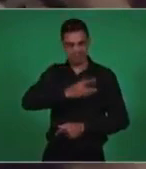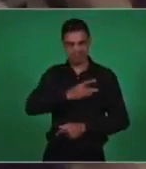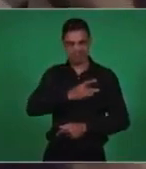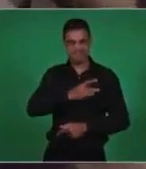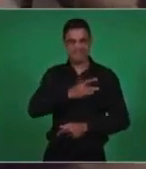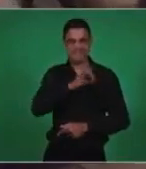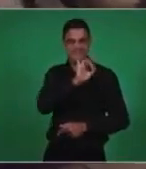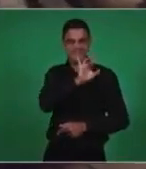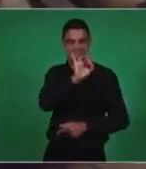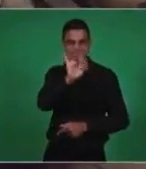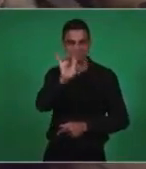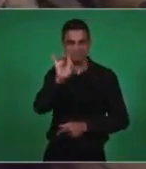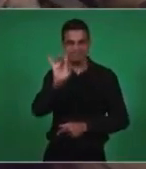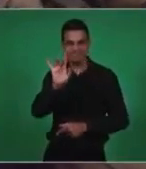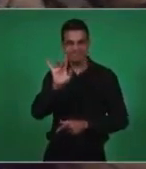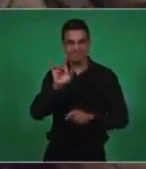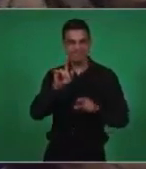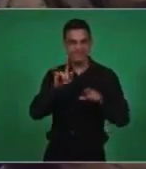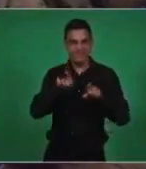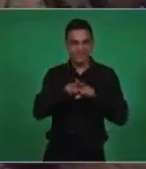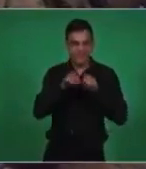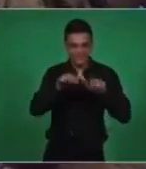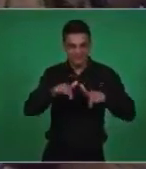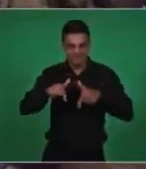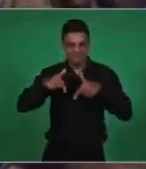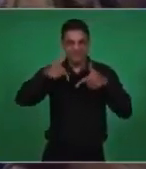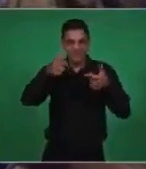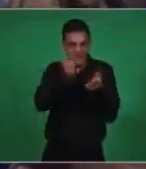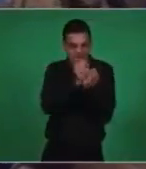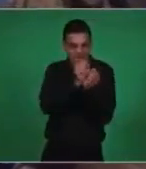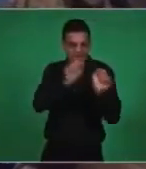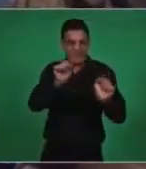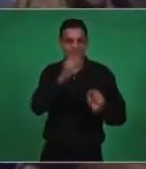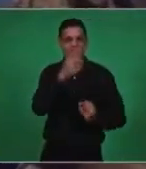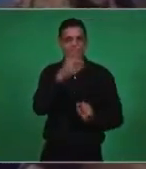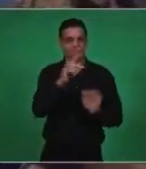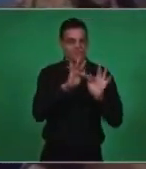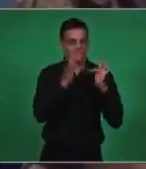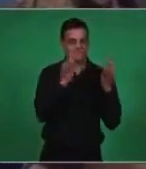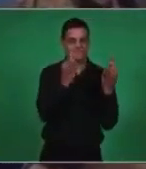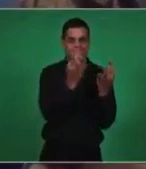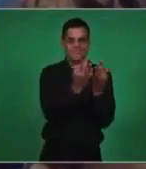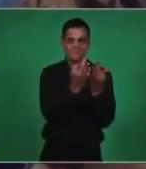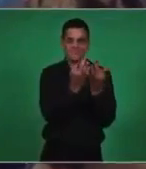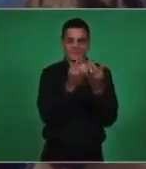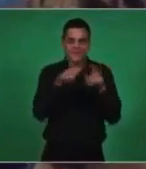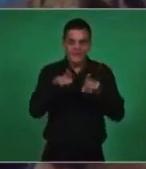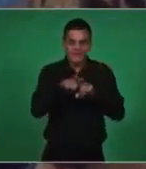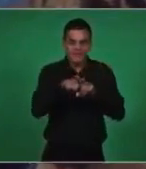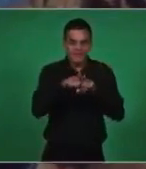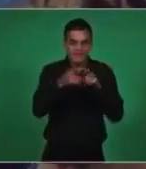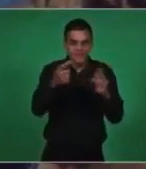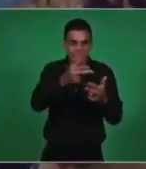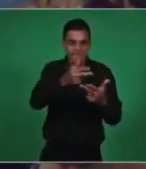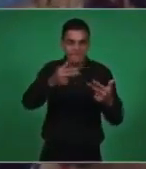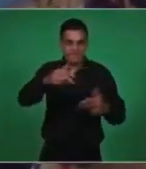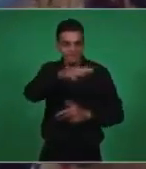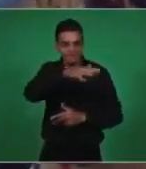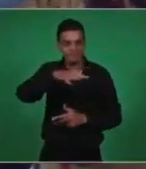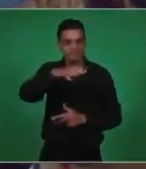Spirit. I will be operating deliverance in the homes, and I will give visions,